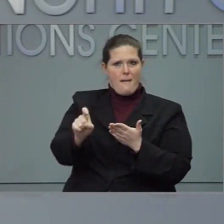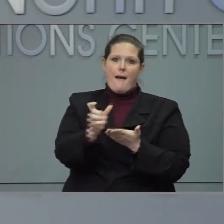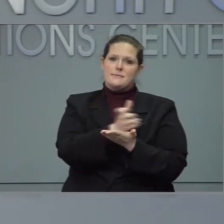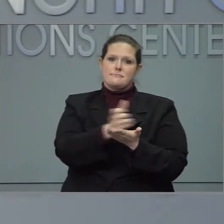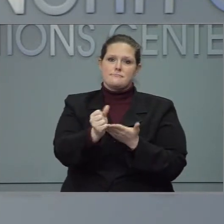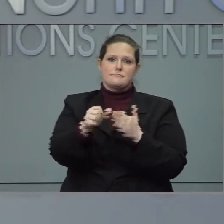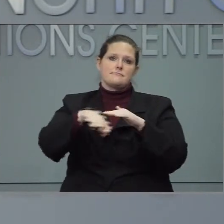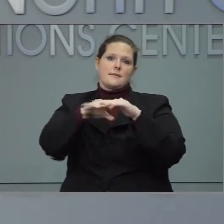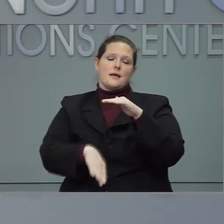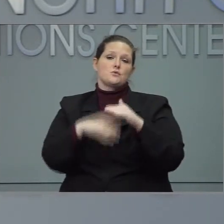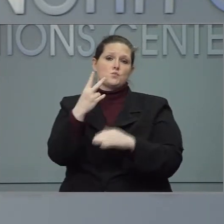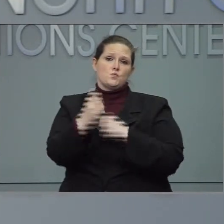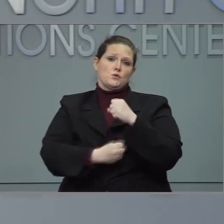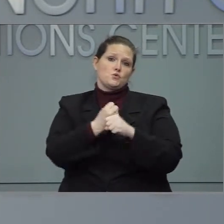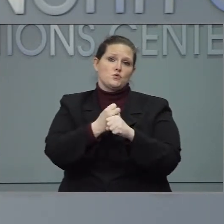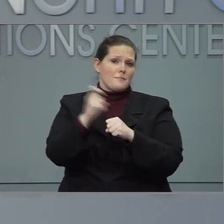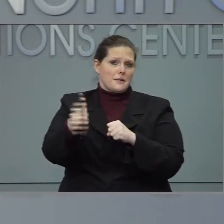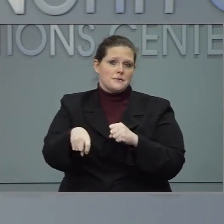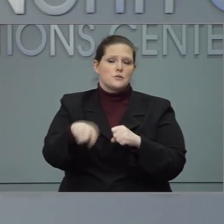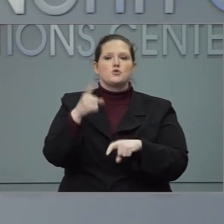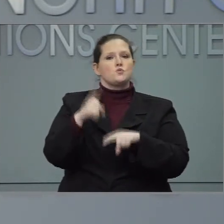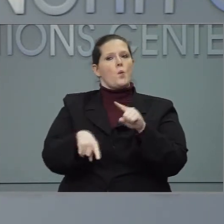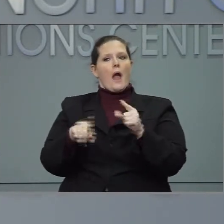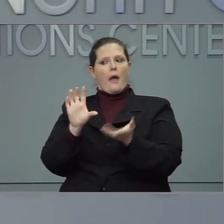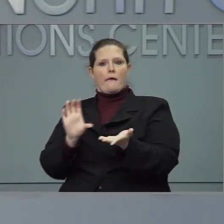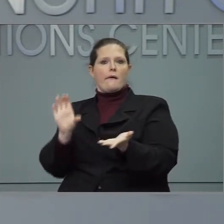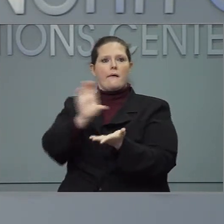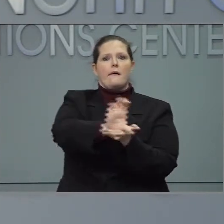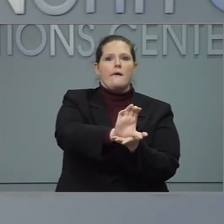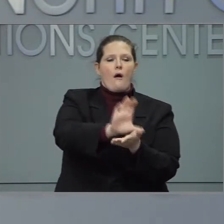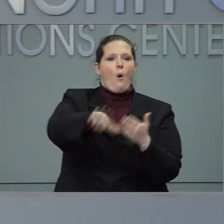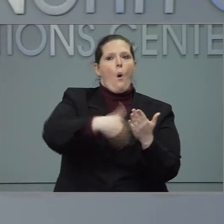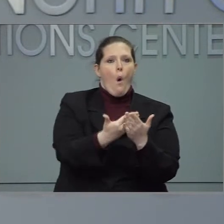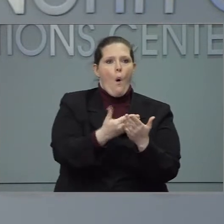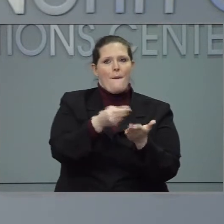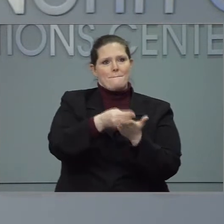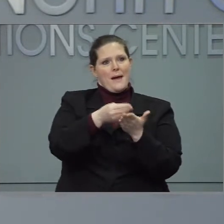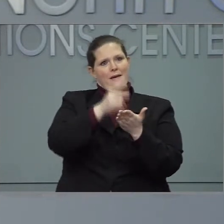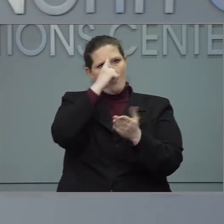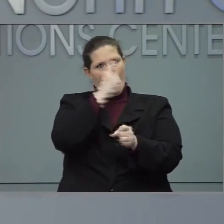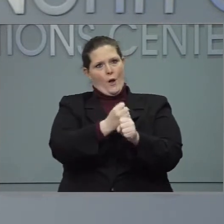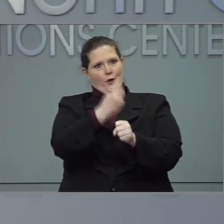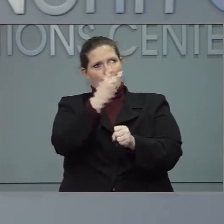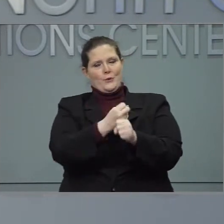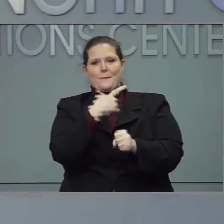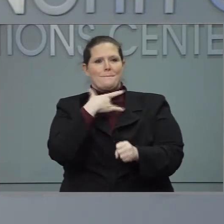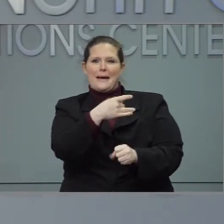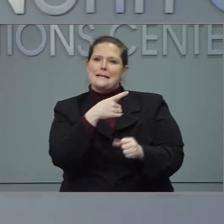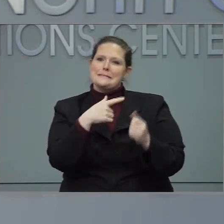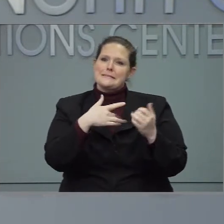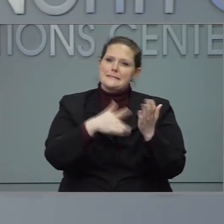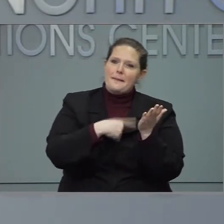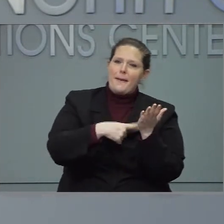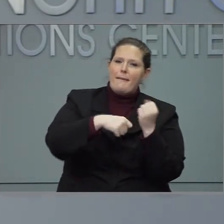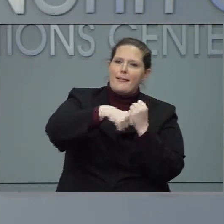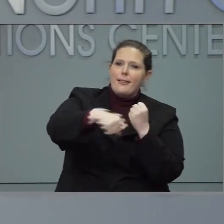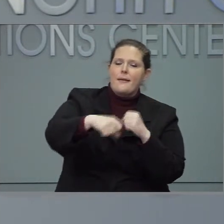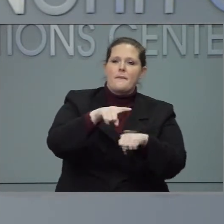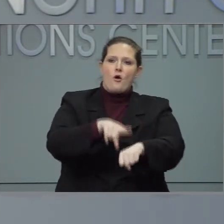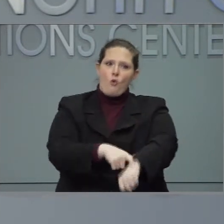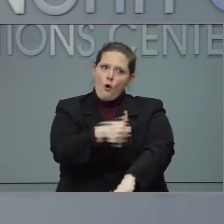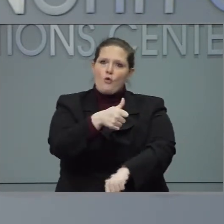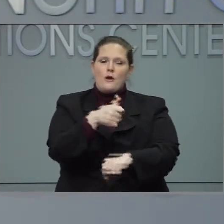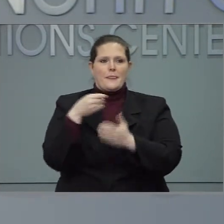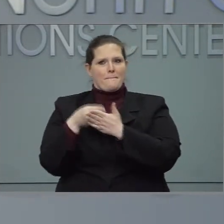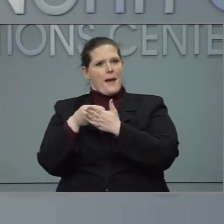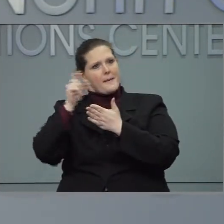can't put all of the money in a project for 1-2 year period because they can't do it for that long. But the good thing is